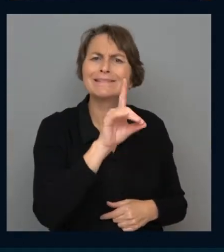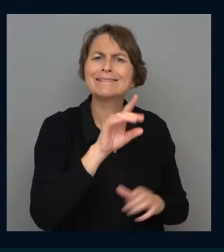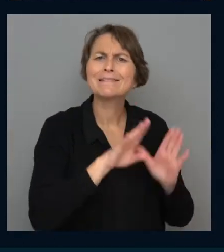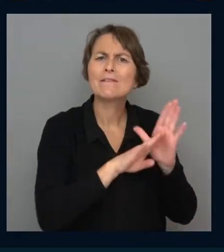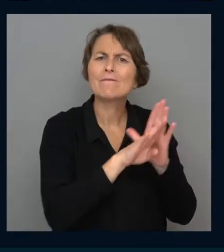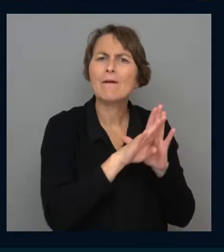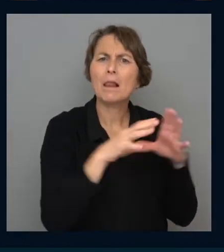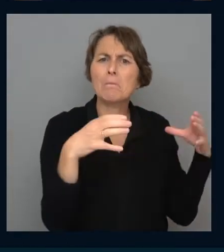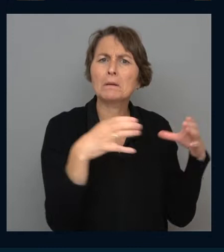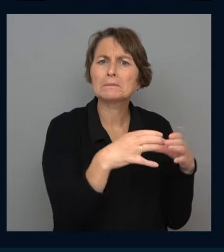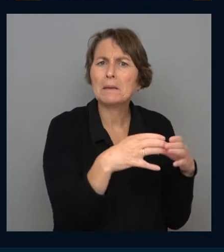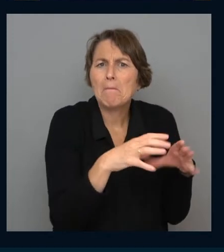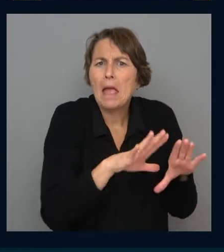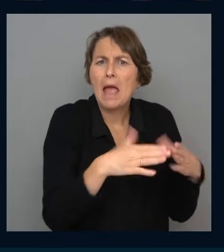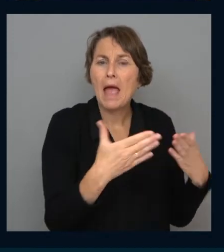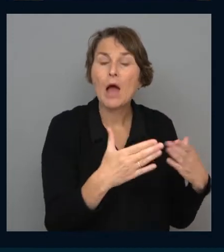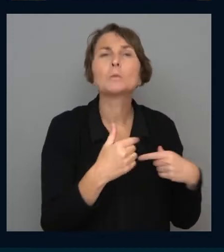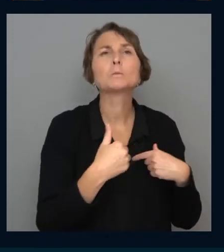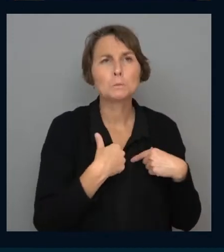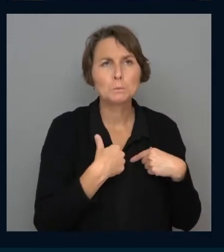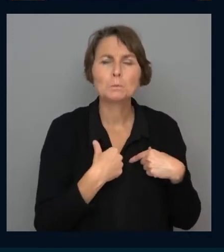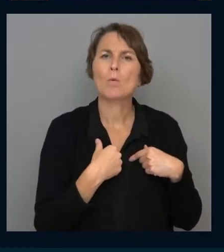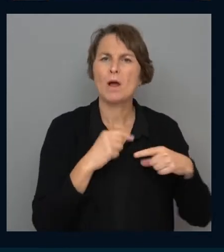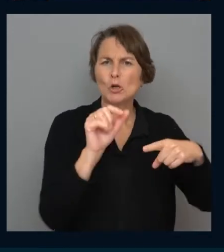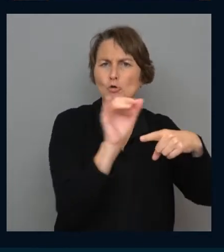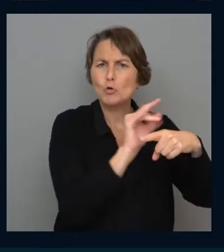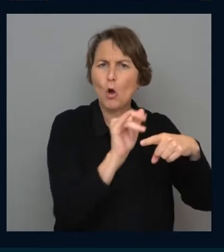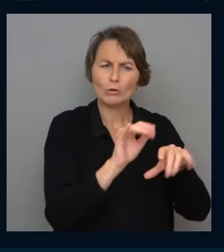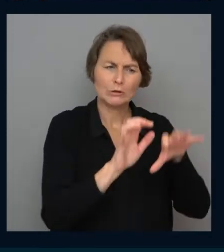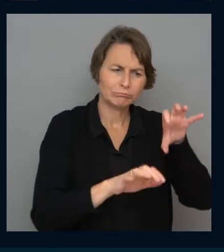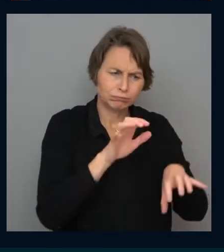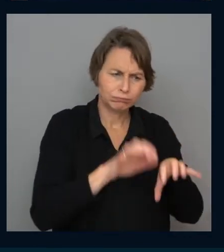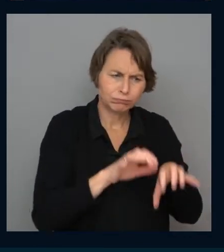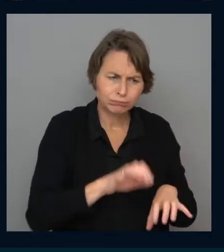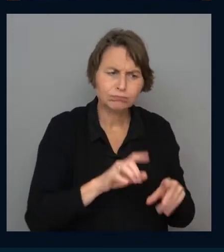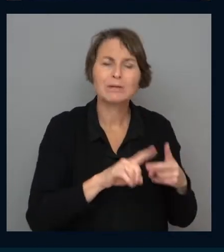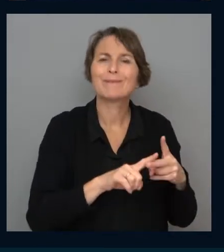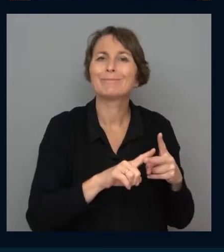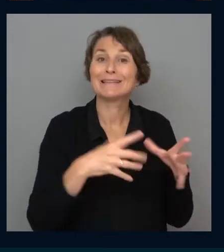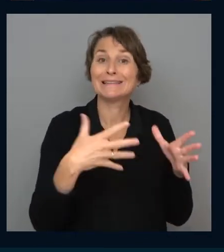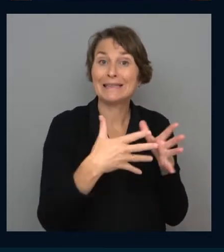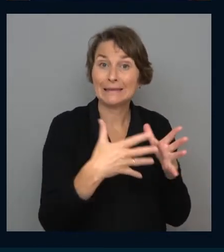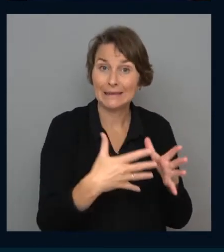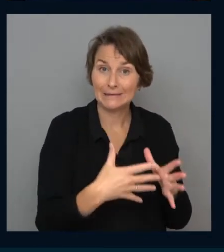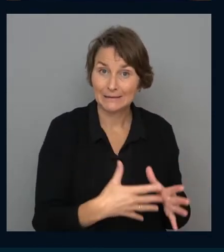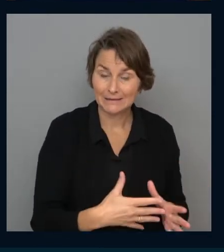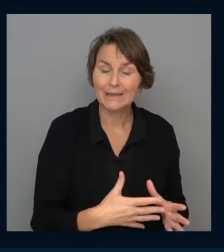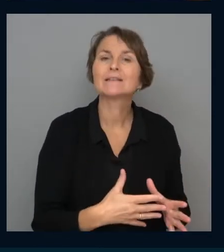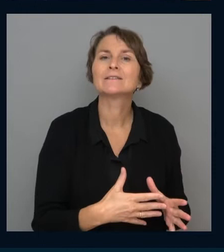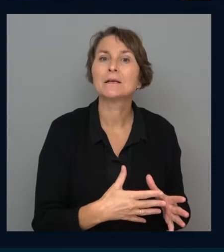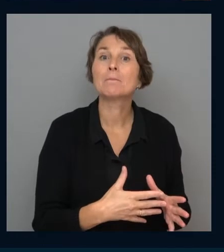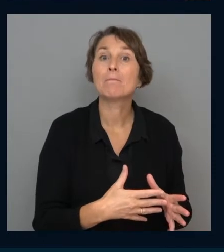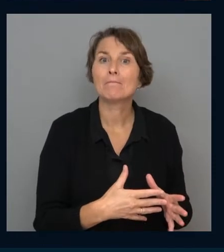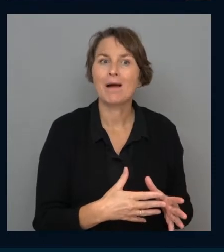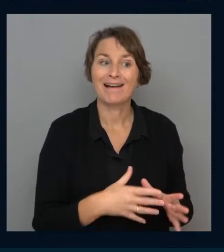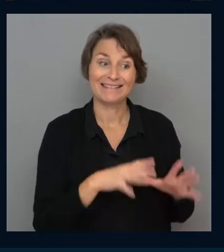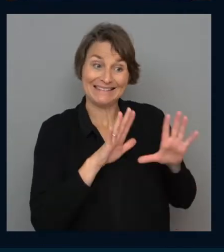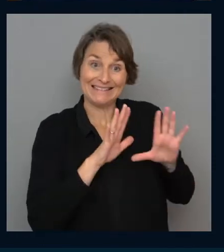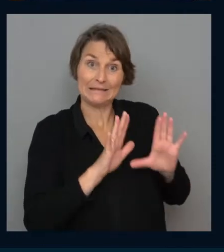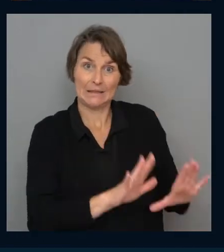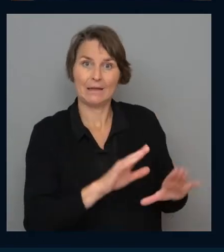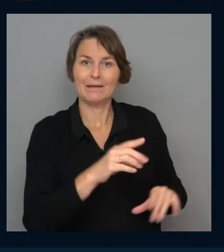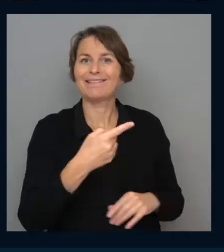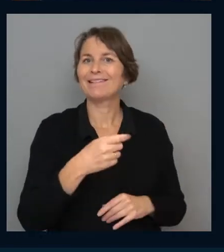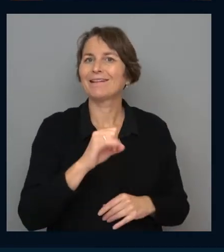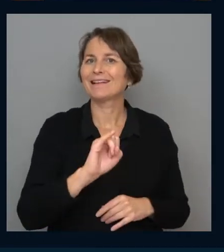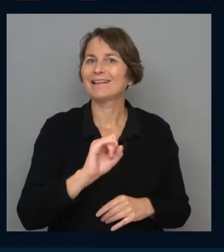to have my code. I want to run some unit tests. We're going to manage and maintain our GitHub repo, but I also want to help build out that CI/CD